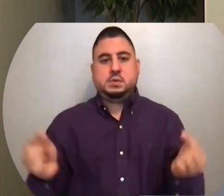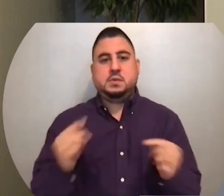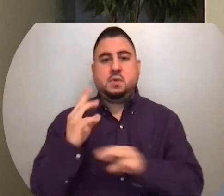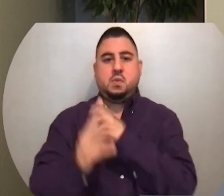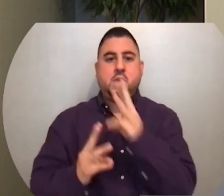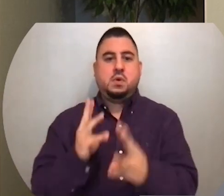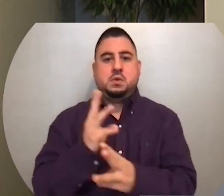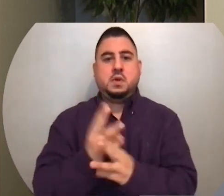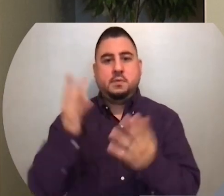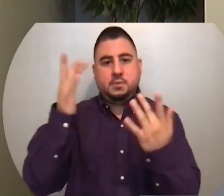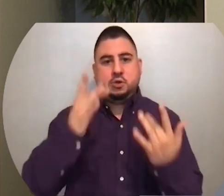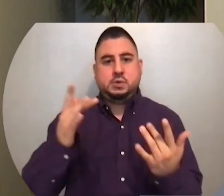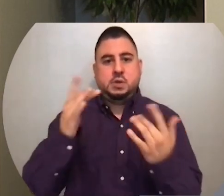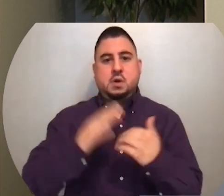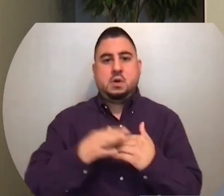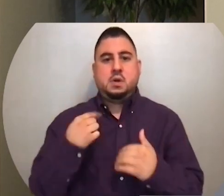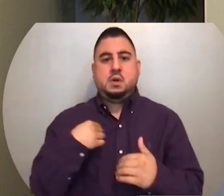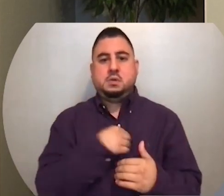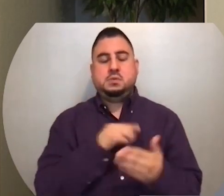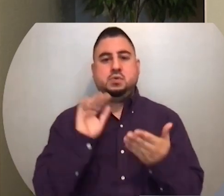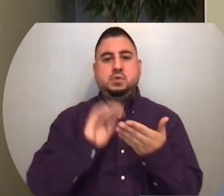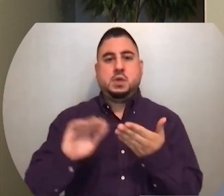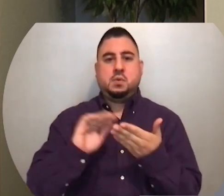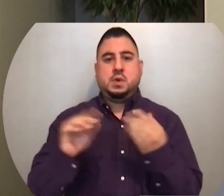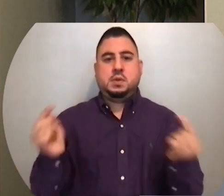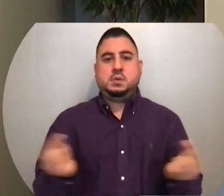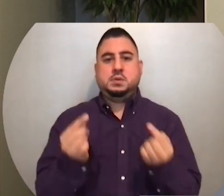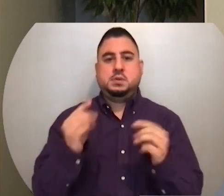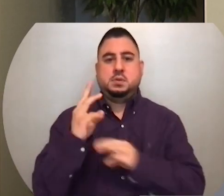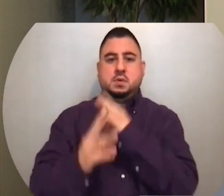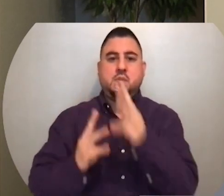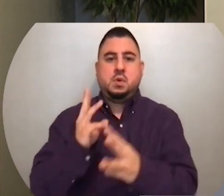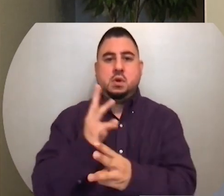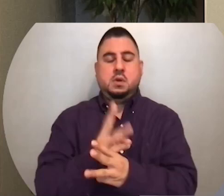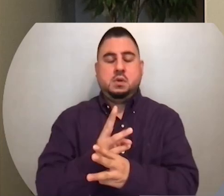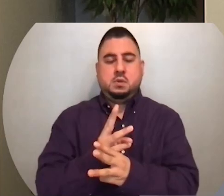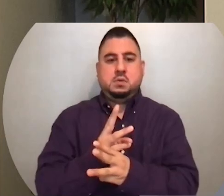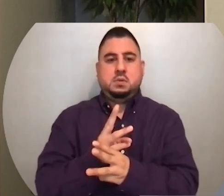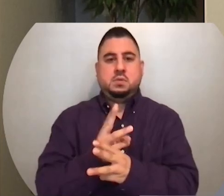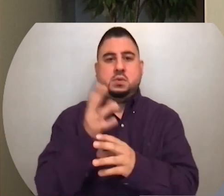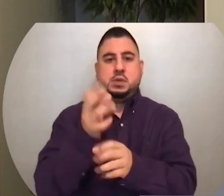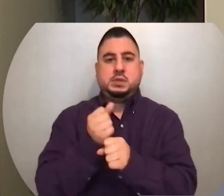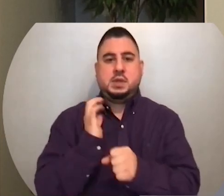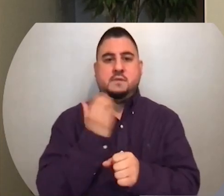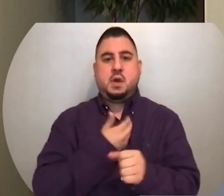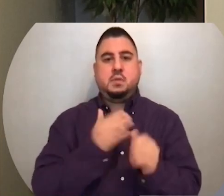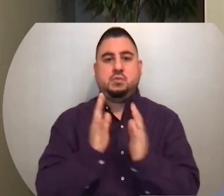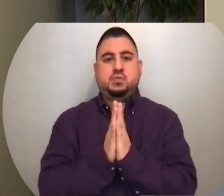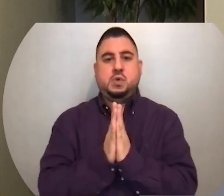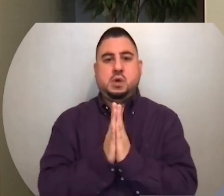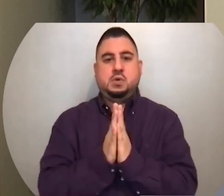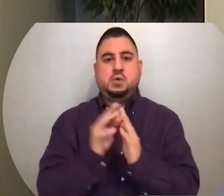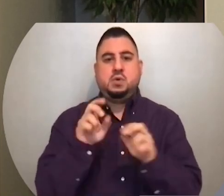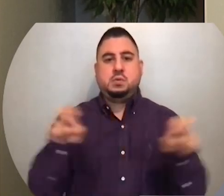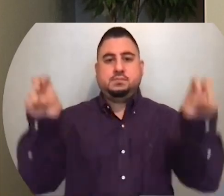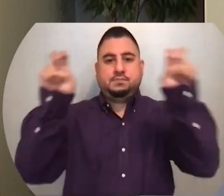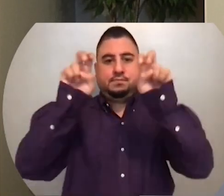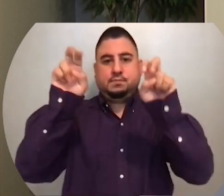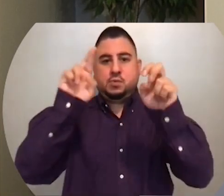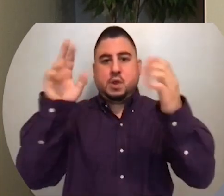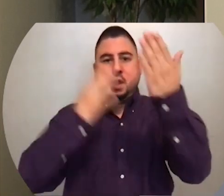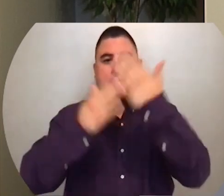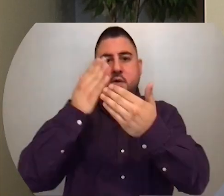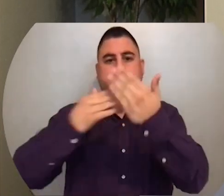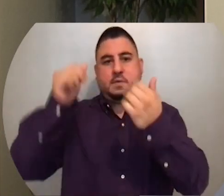the sins of the world, have mercy on us. You take away the sins of the world, receive our prayer. You are seated at the